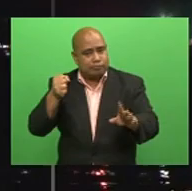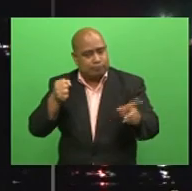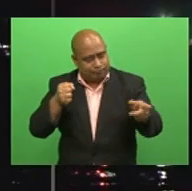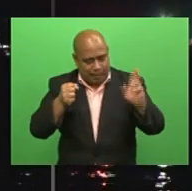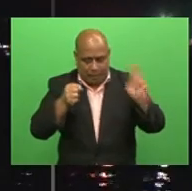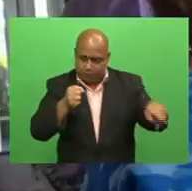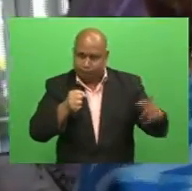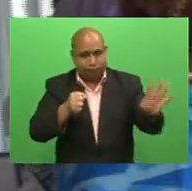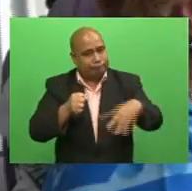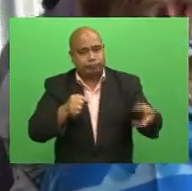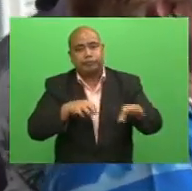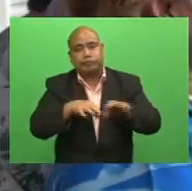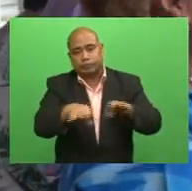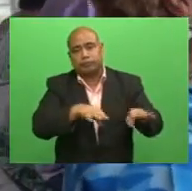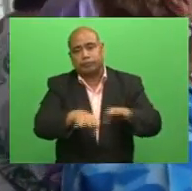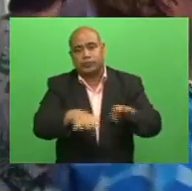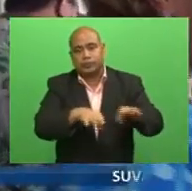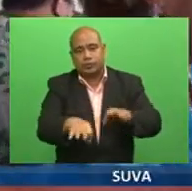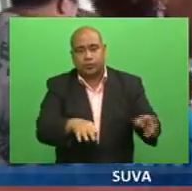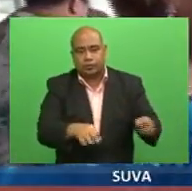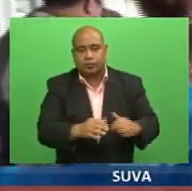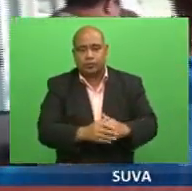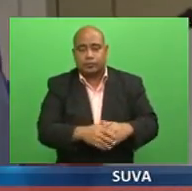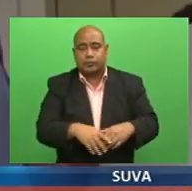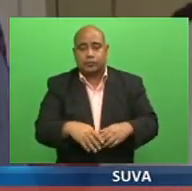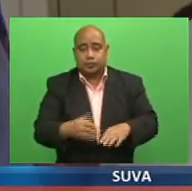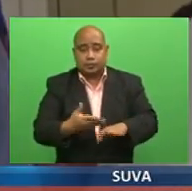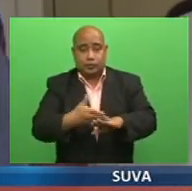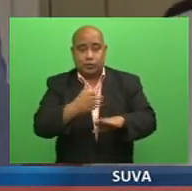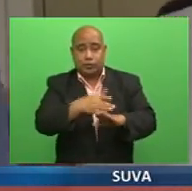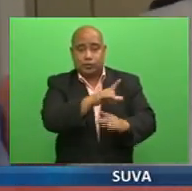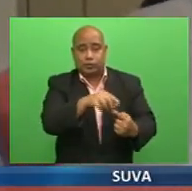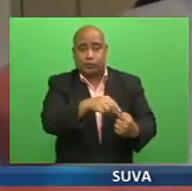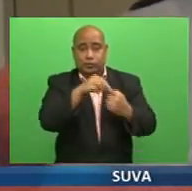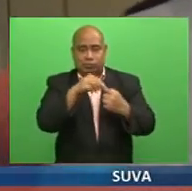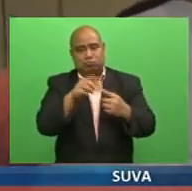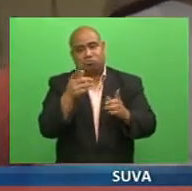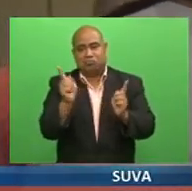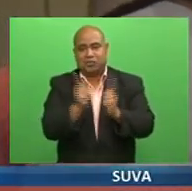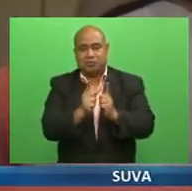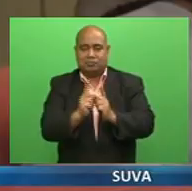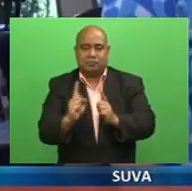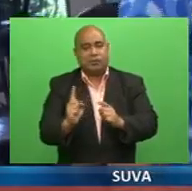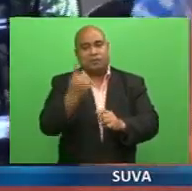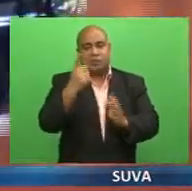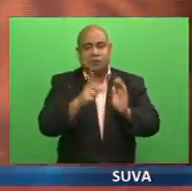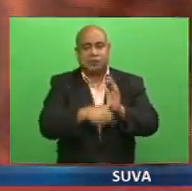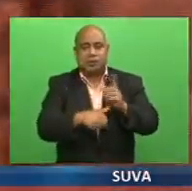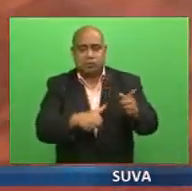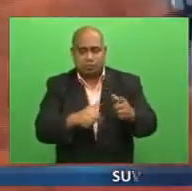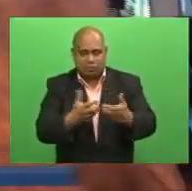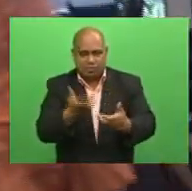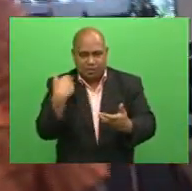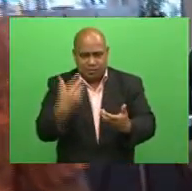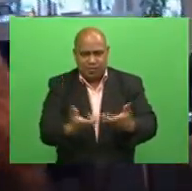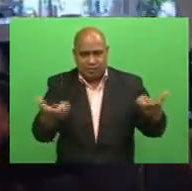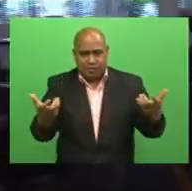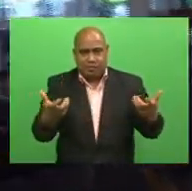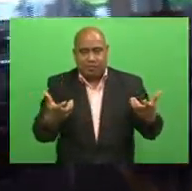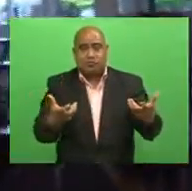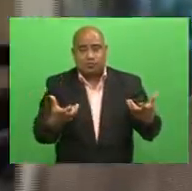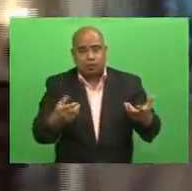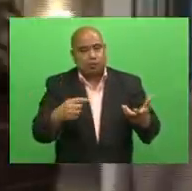appointments. This meeting is the first time that factions within the suspended party have been able to sit at the same